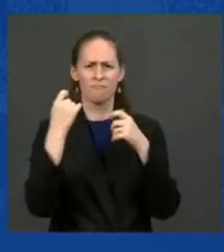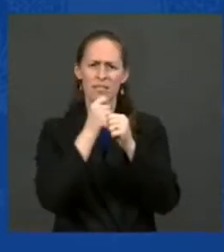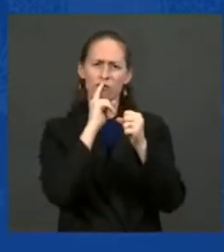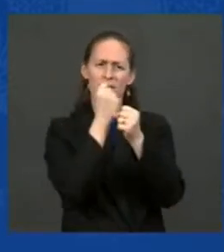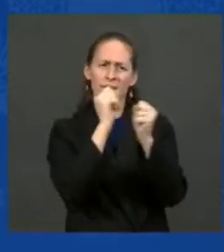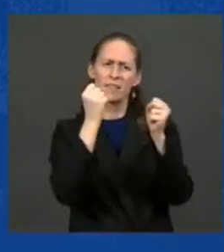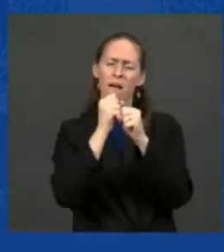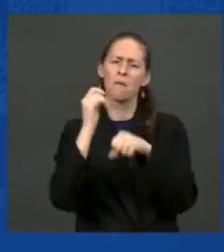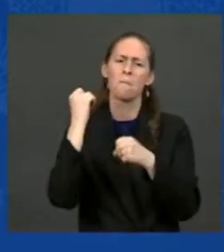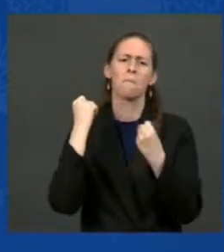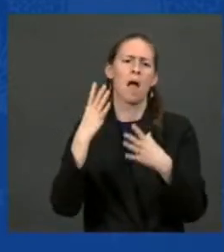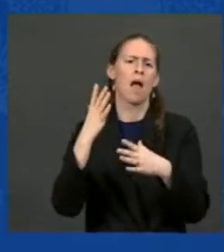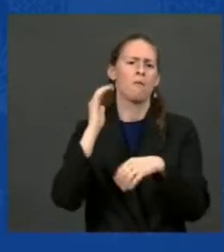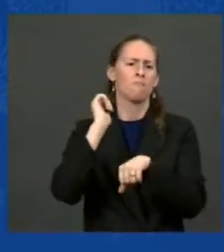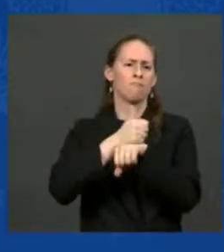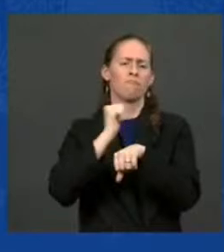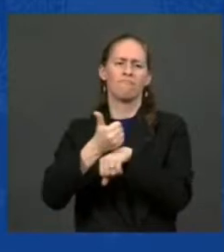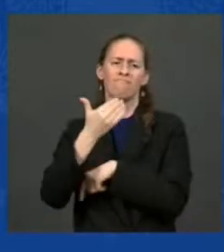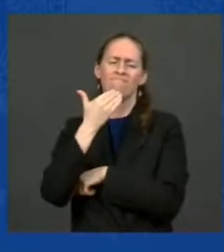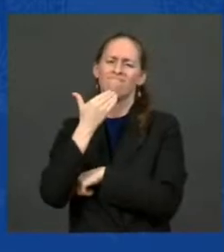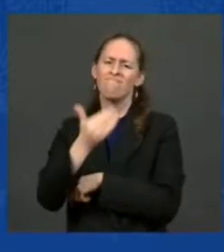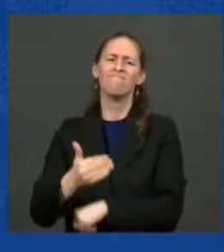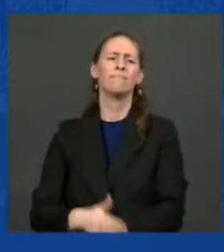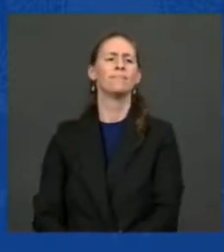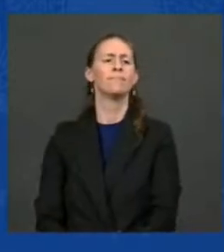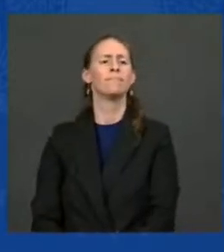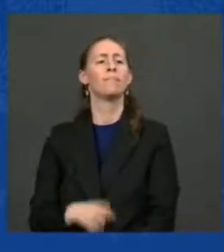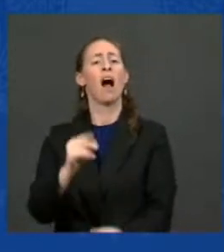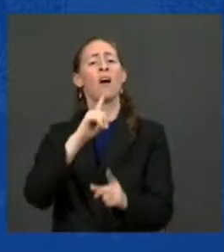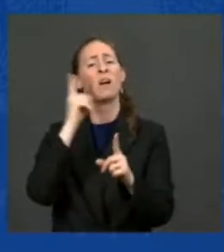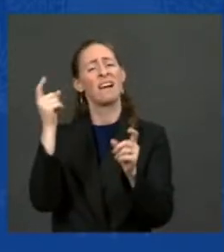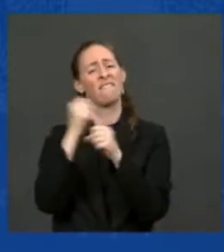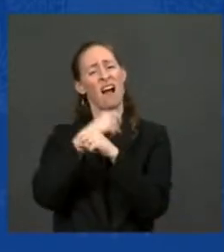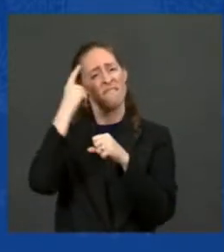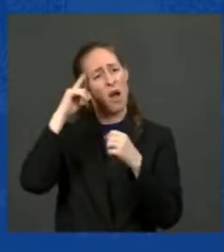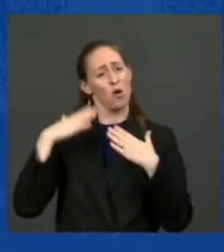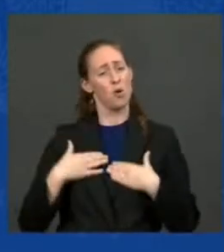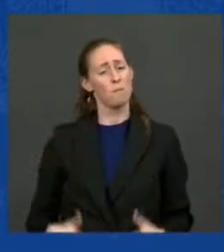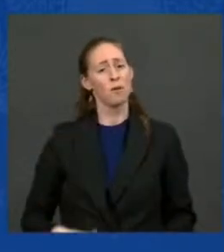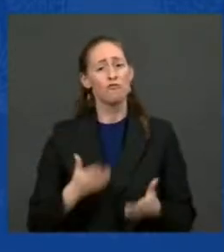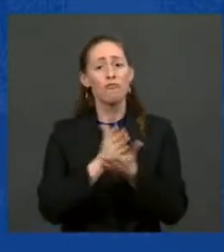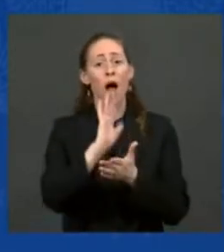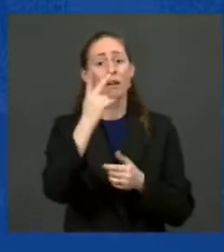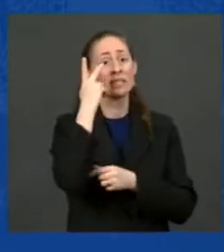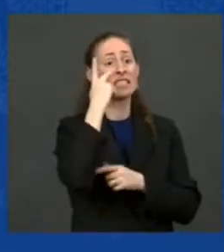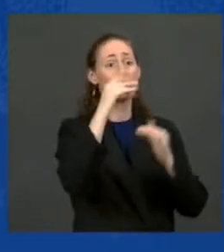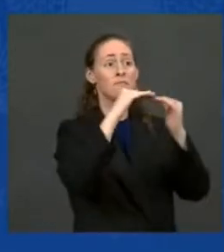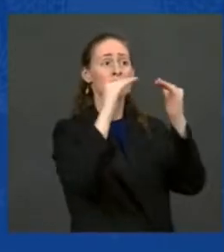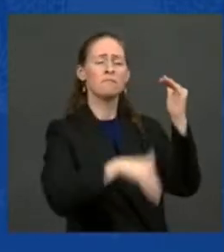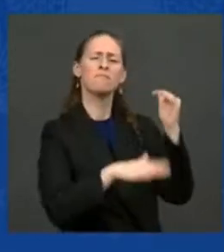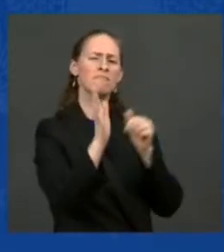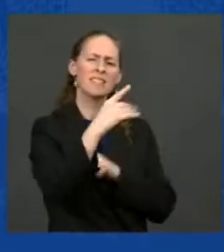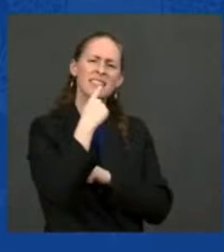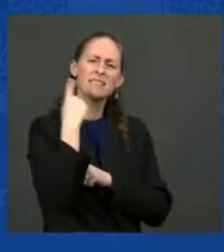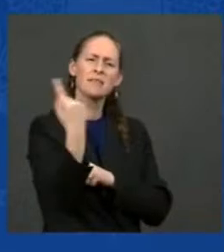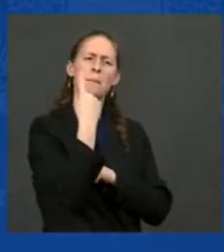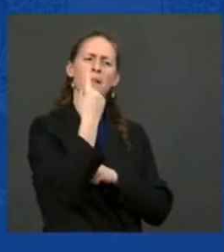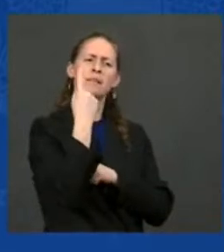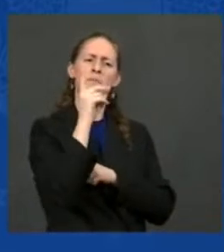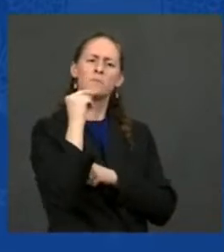fighting always for human rights and democracy against the forces of oppression and injustice. He passed that passion on to his